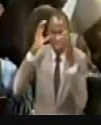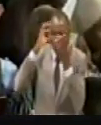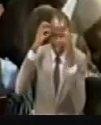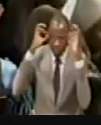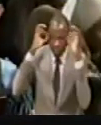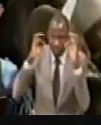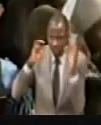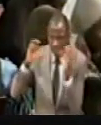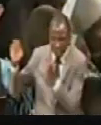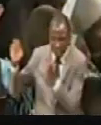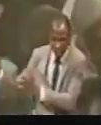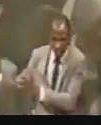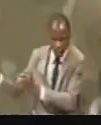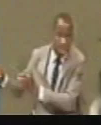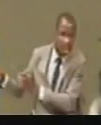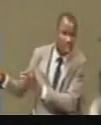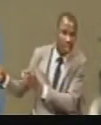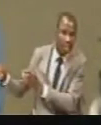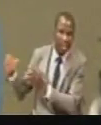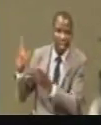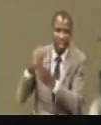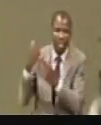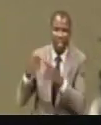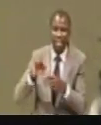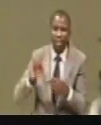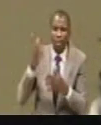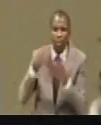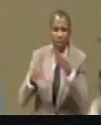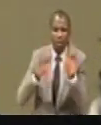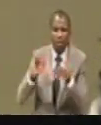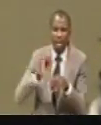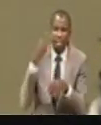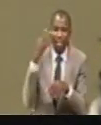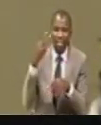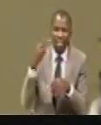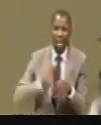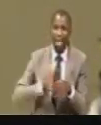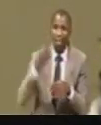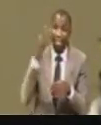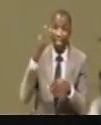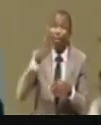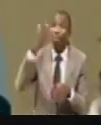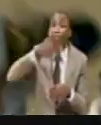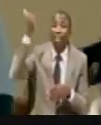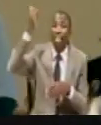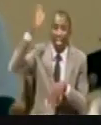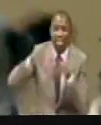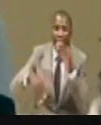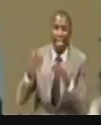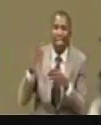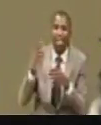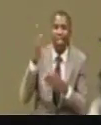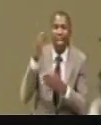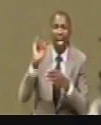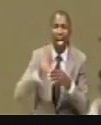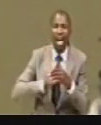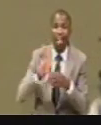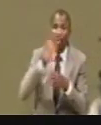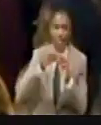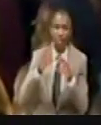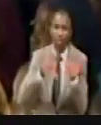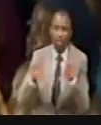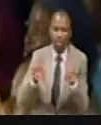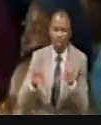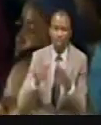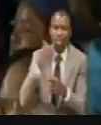When I was with the glass, it's as if the glass does not make me to see again. I removed the glass. My eyes were shining out. I said, what am I seeing? I'm seeing better